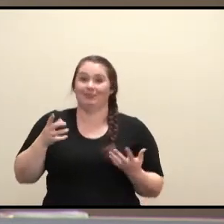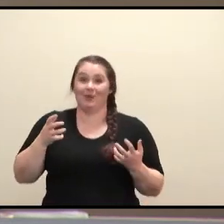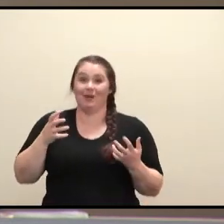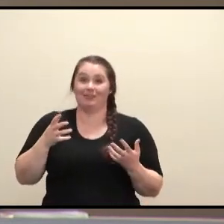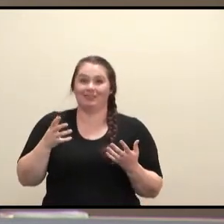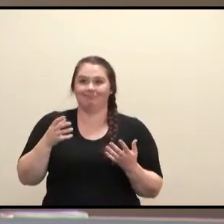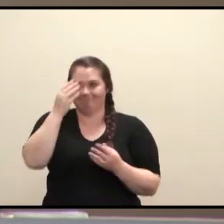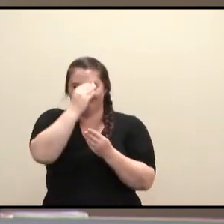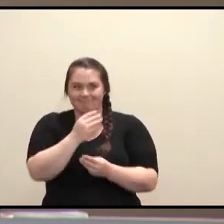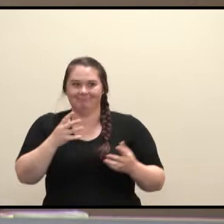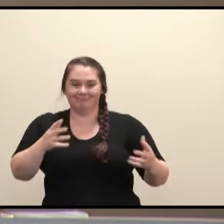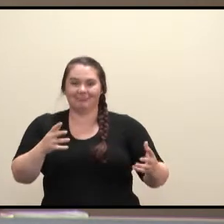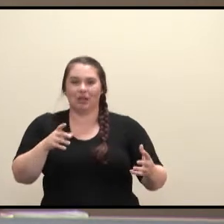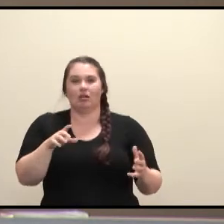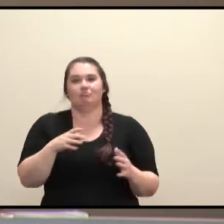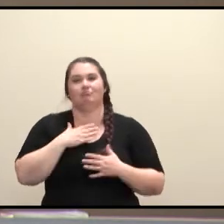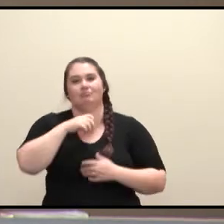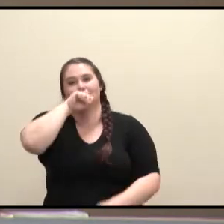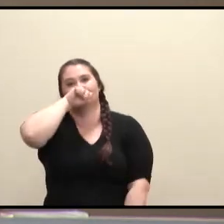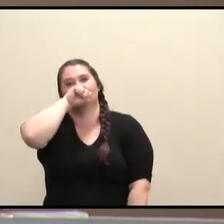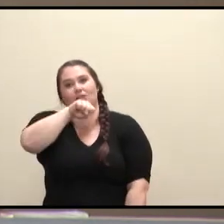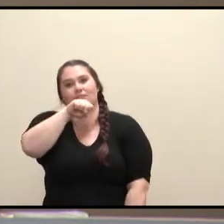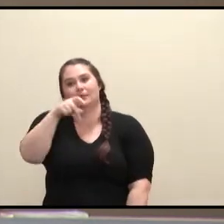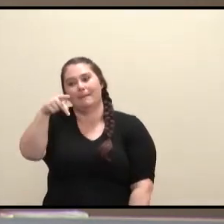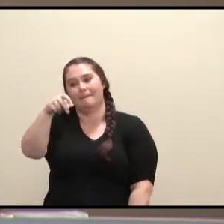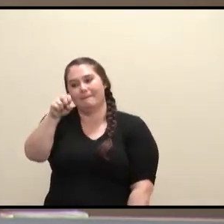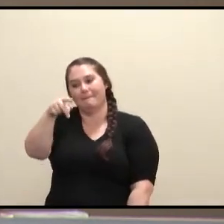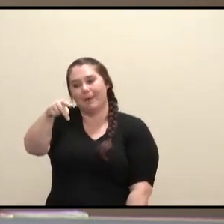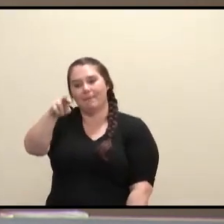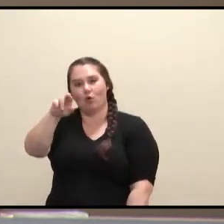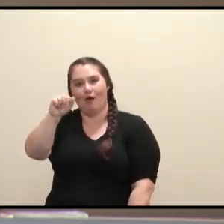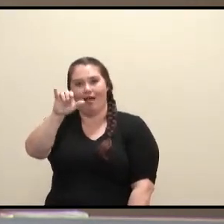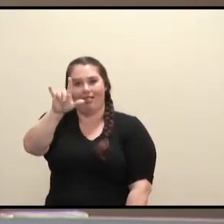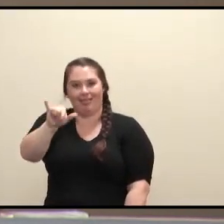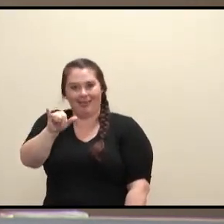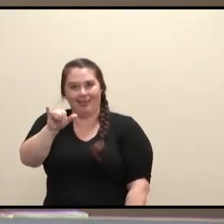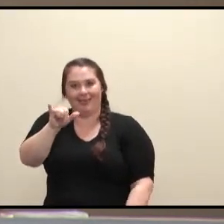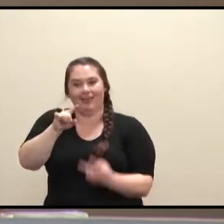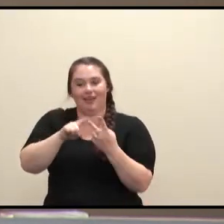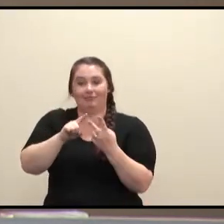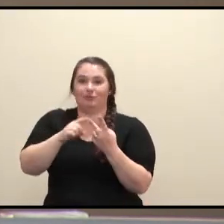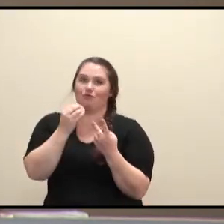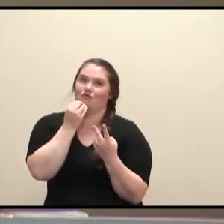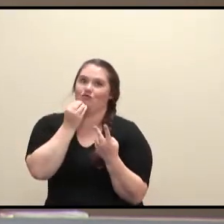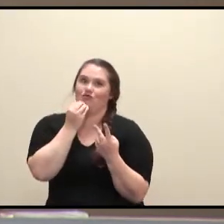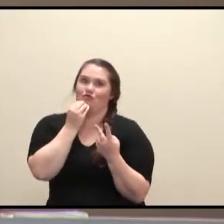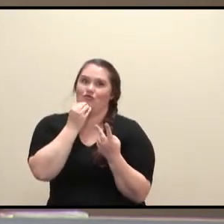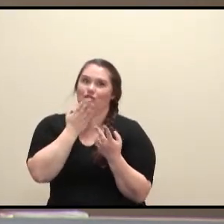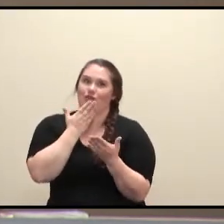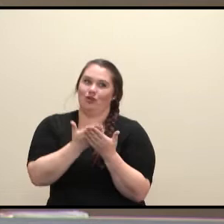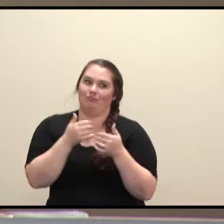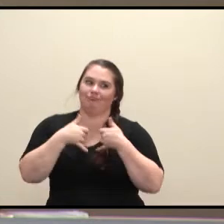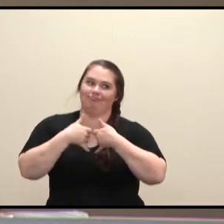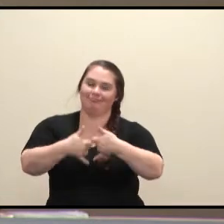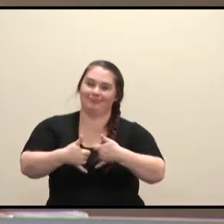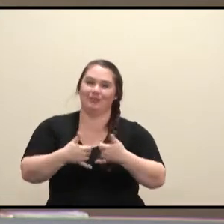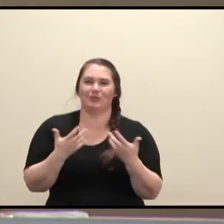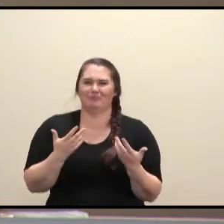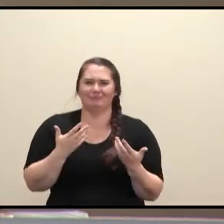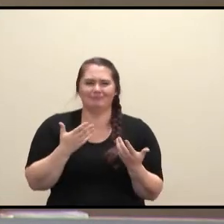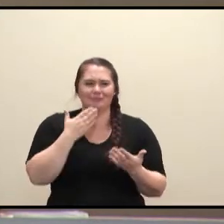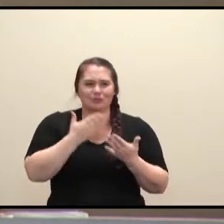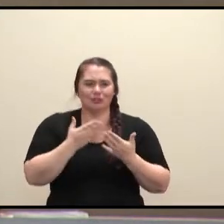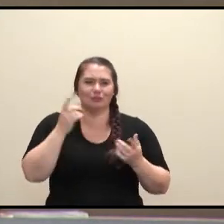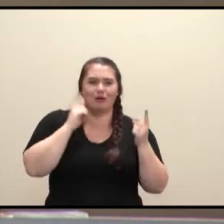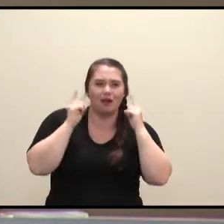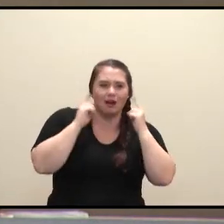rallies and they really like food as a part of celebrations and rewards. So it was great to hear from them. I